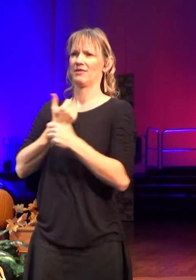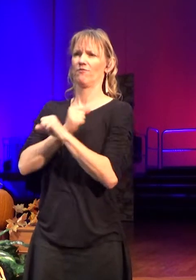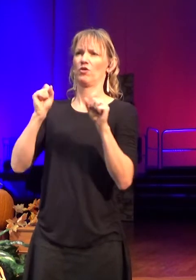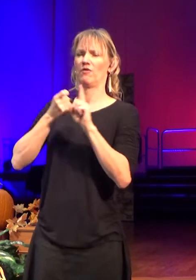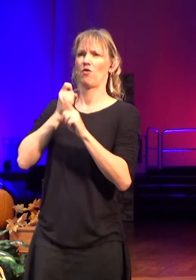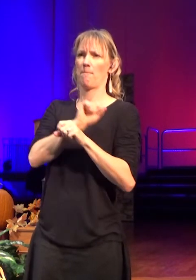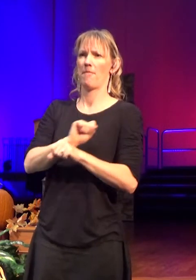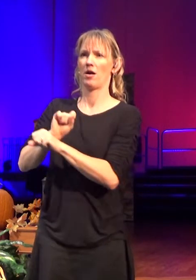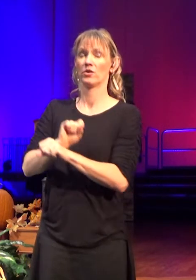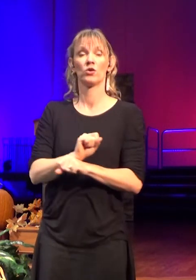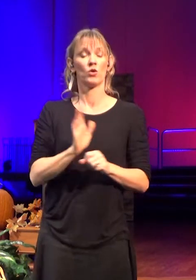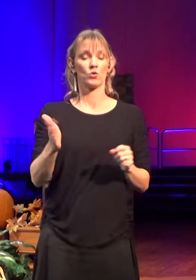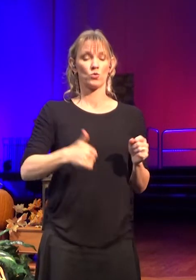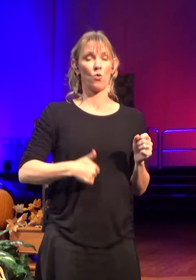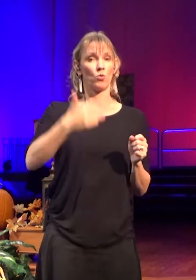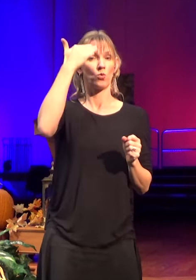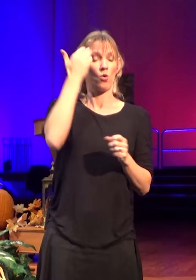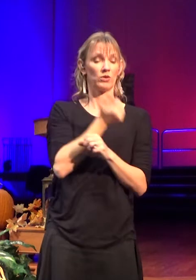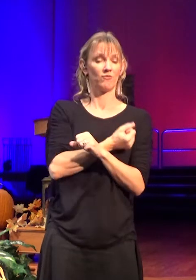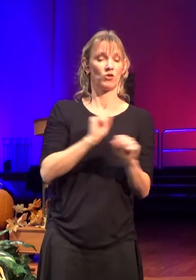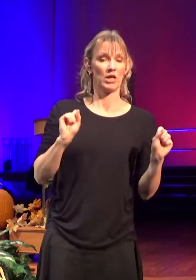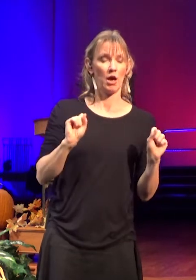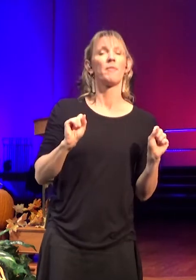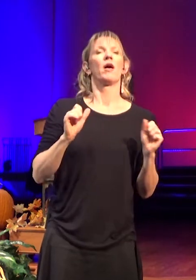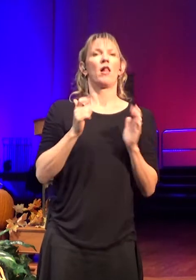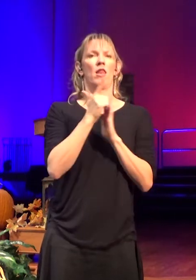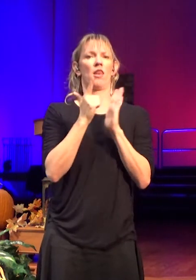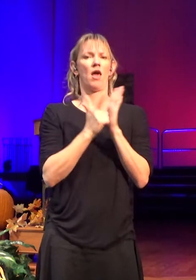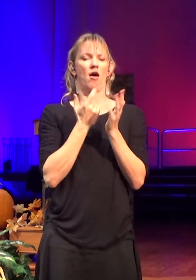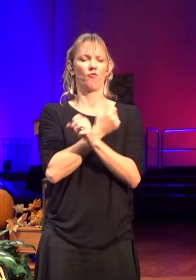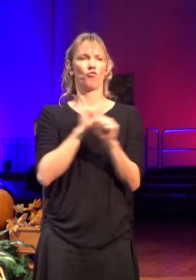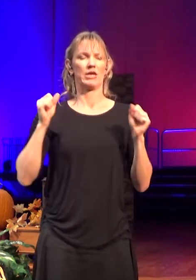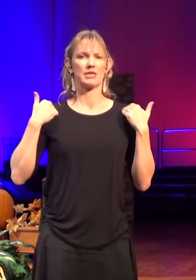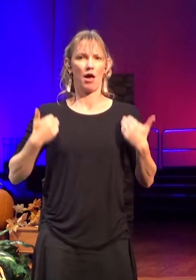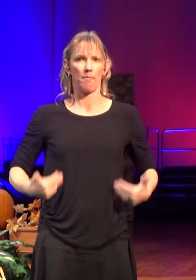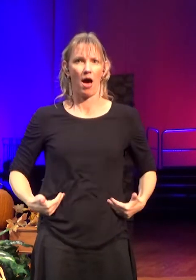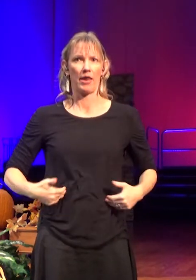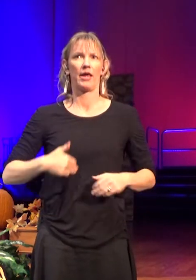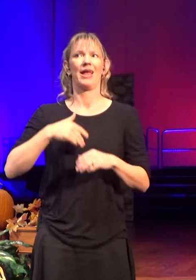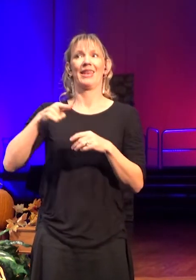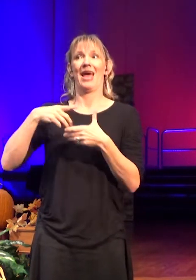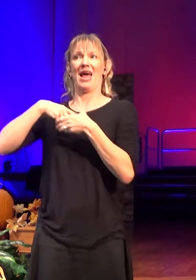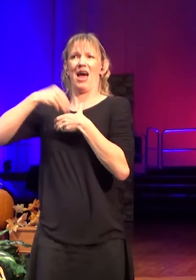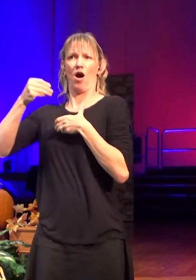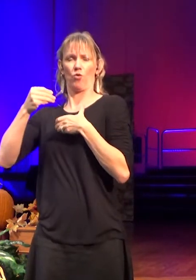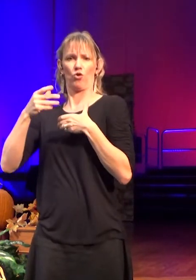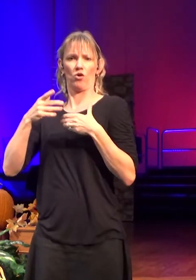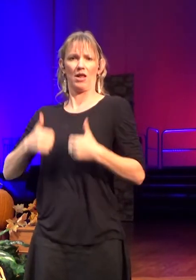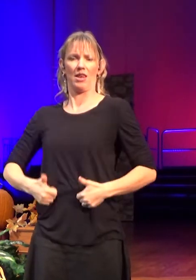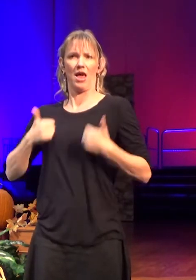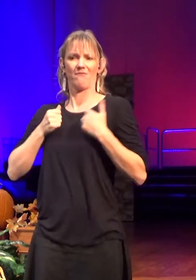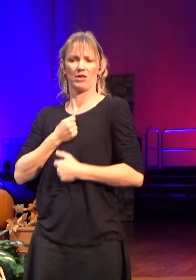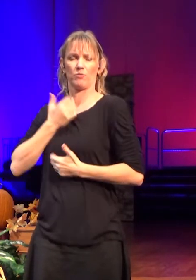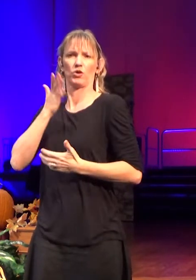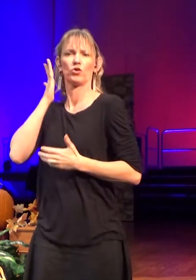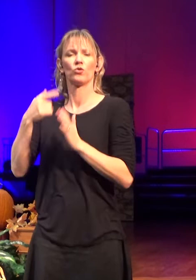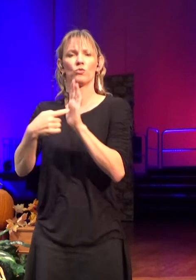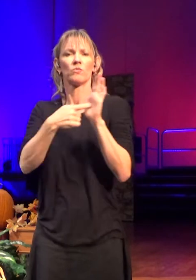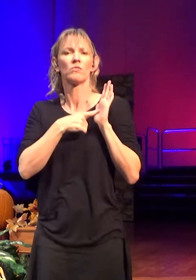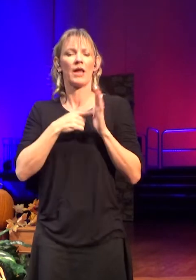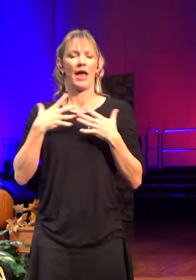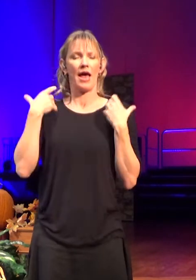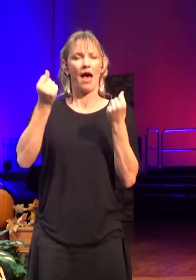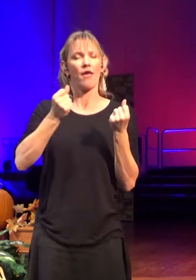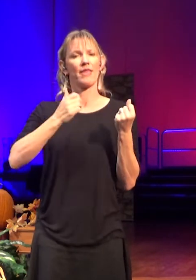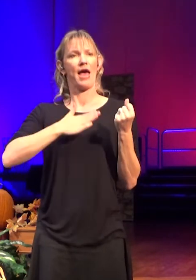bondage. When the soul knows freedom, the law will free the body, and the outer life will express